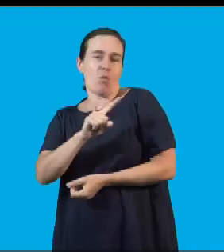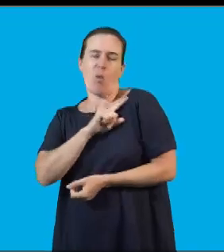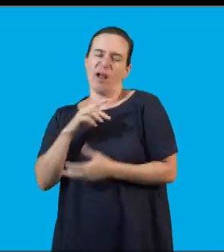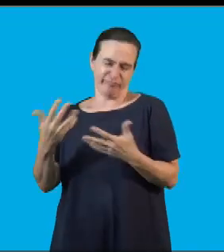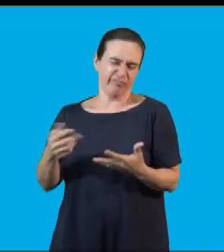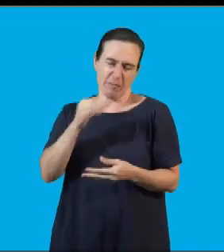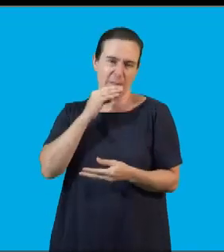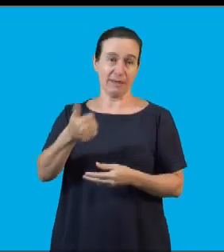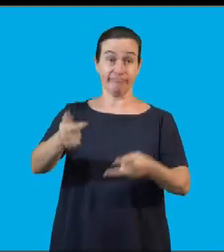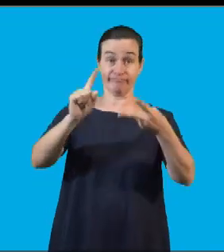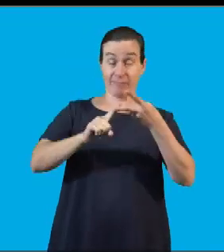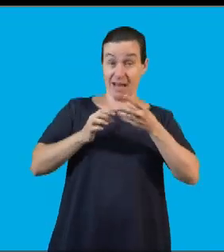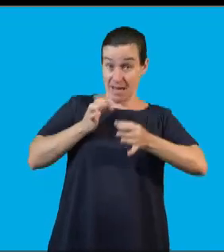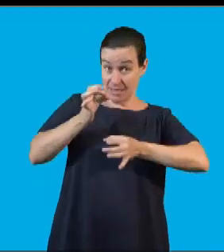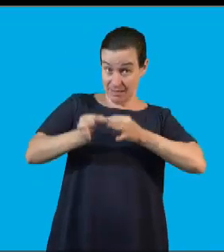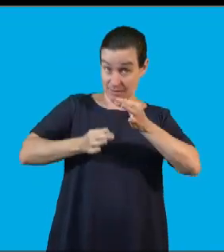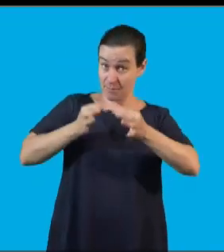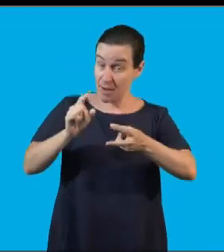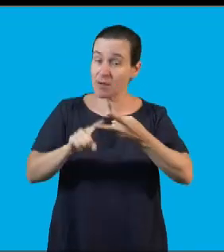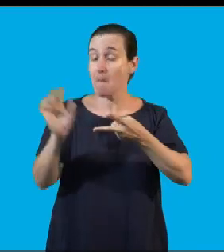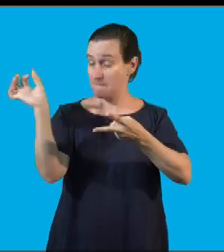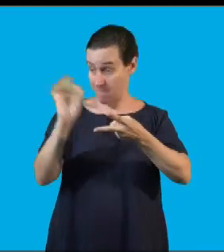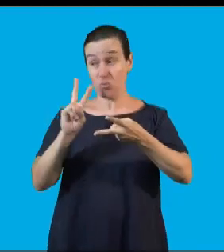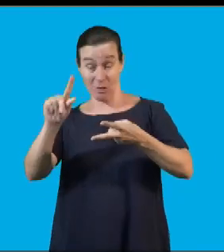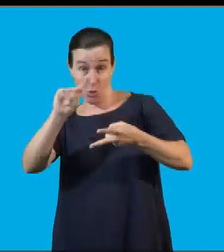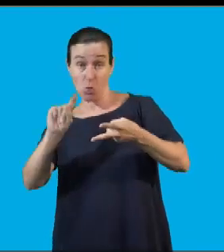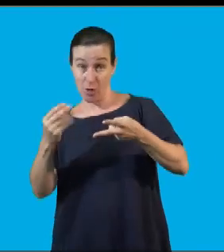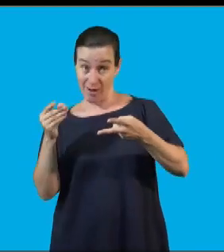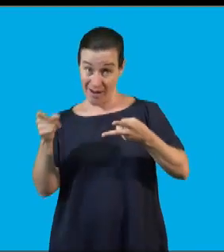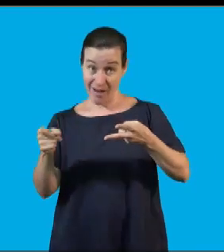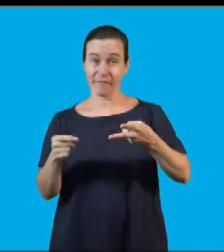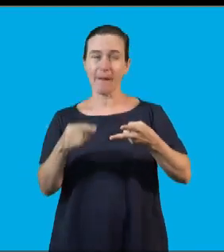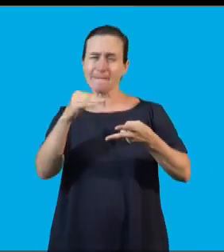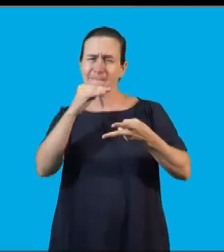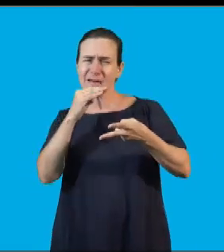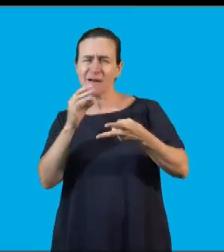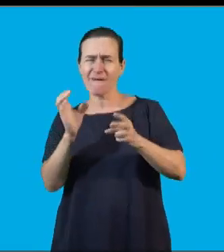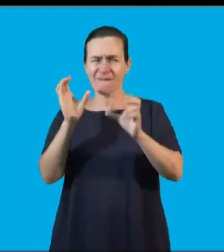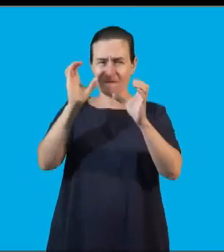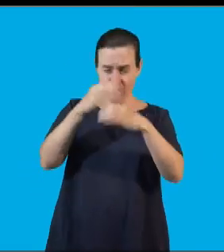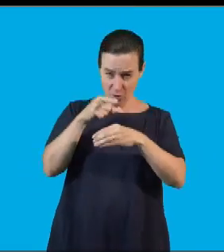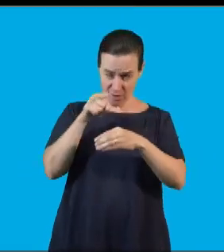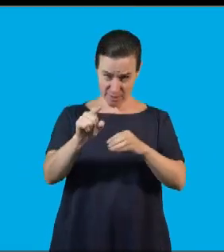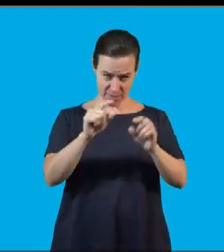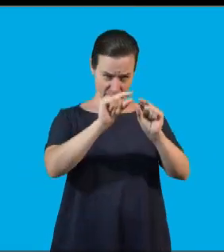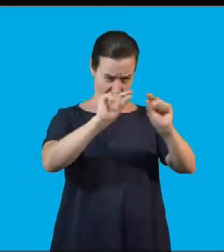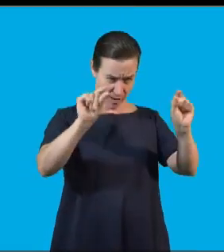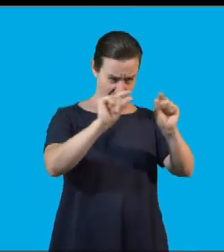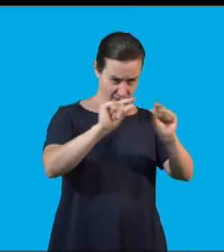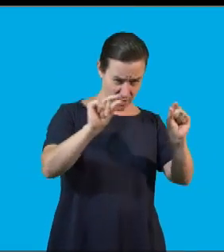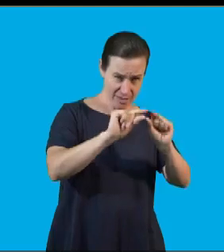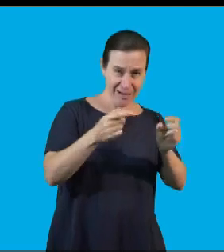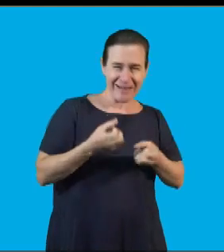say why. Explain is another popular verb of questioning. It means focus on the given lines